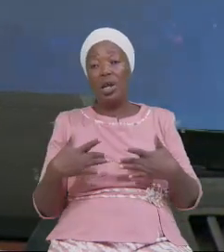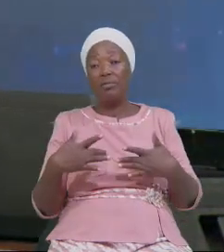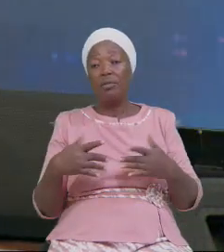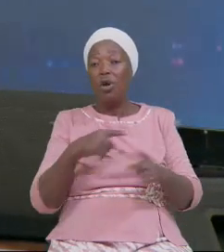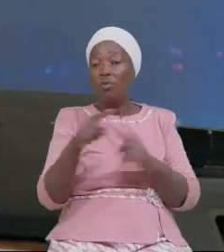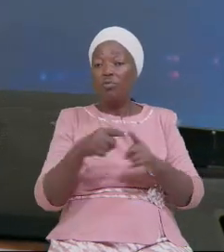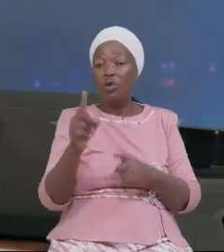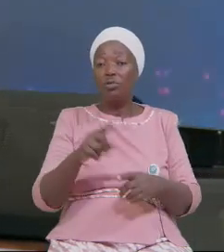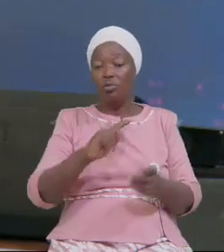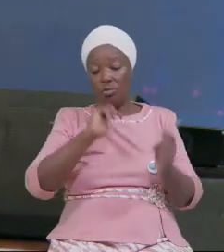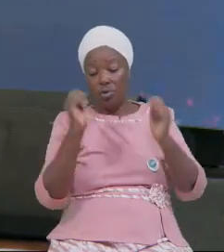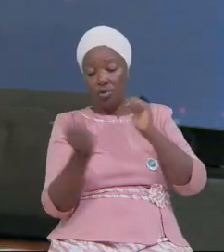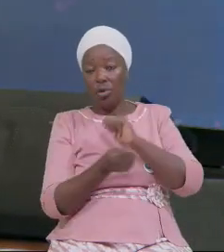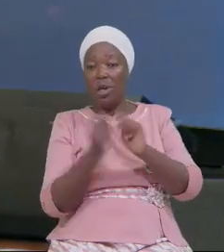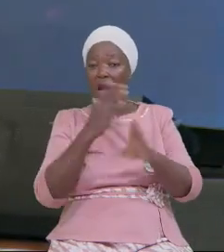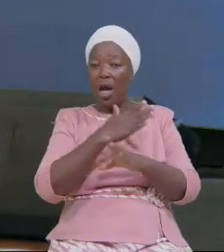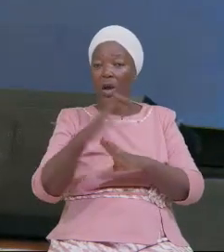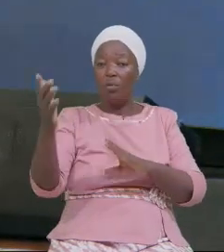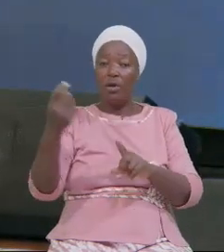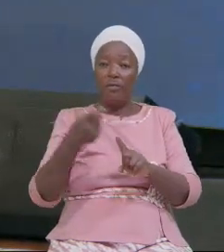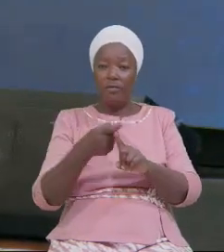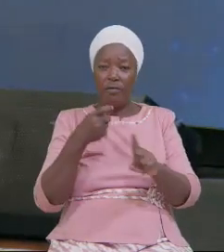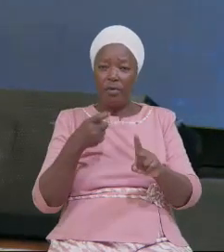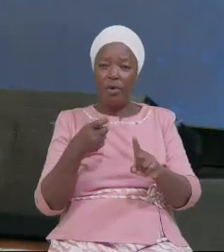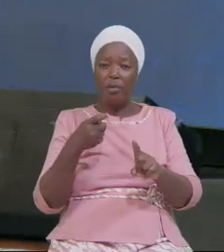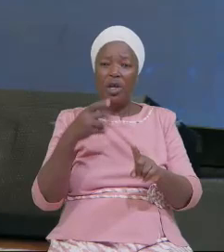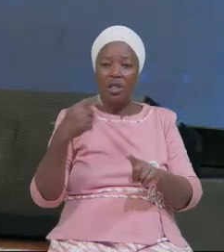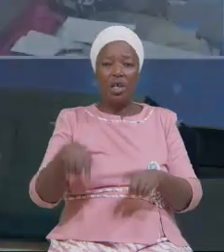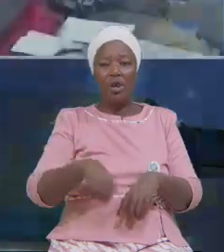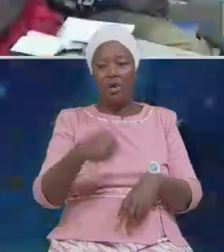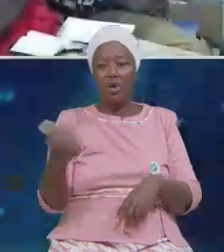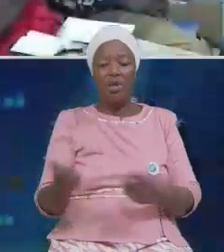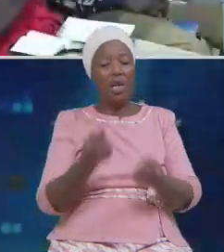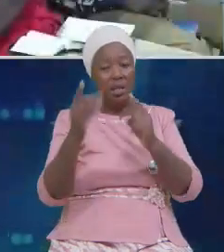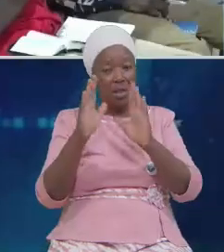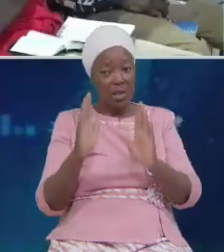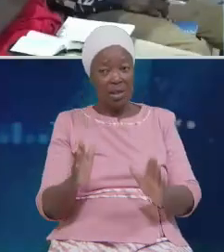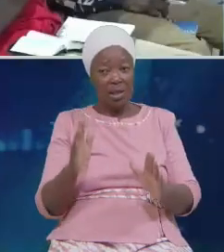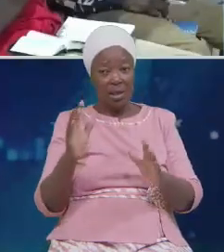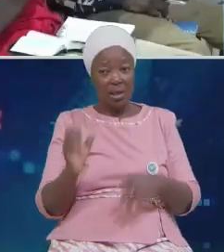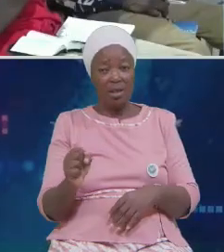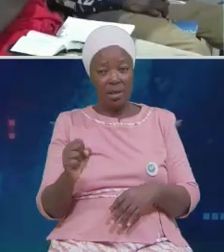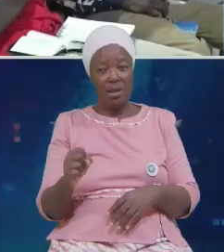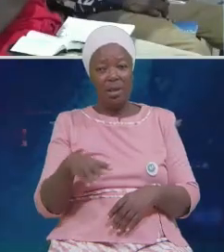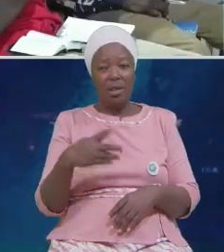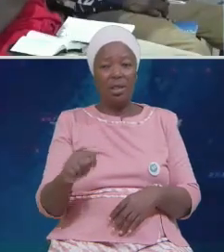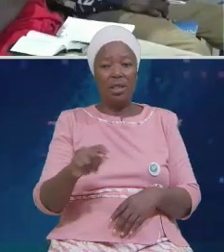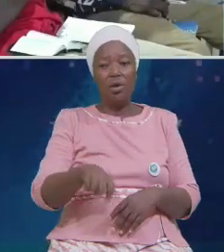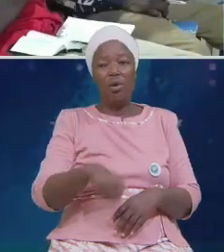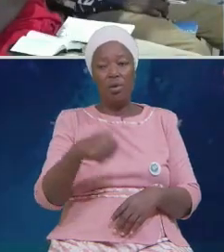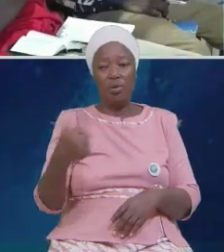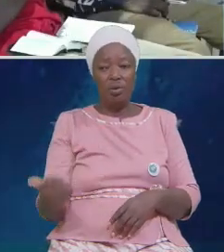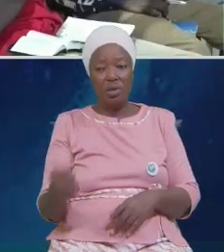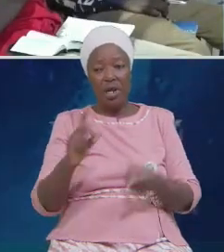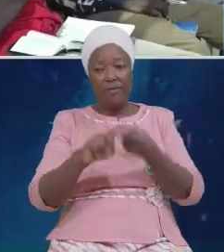turn away from the other sinners, the other companions